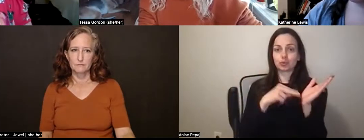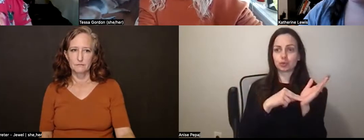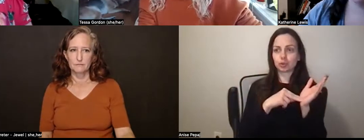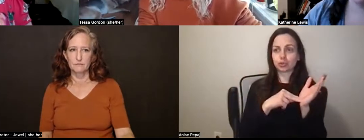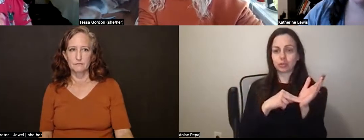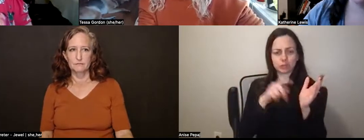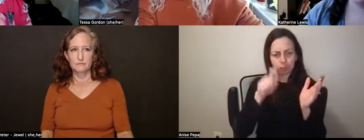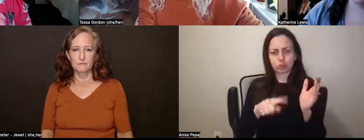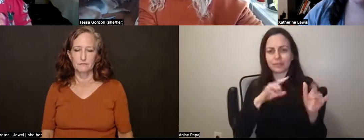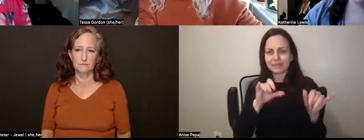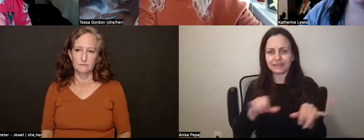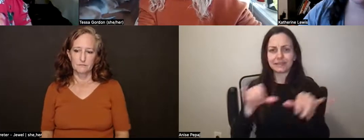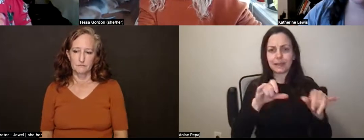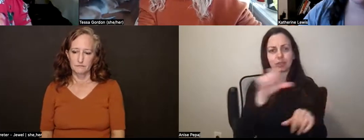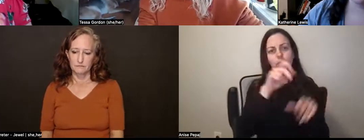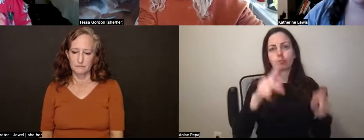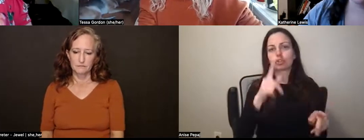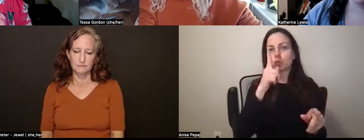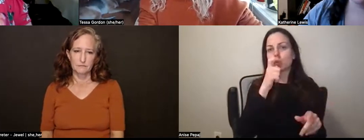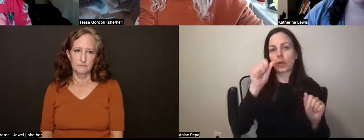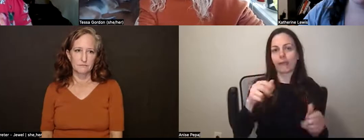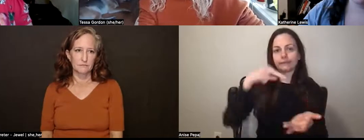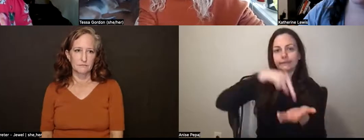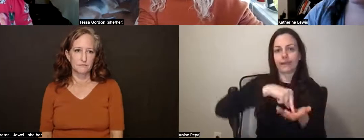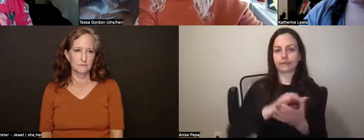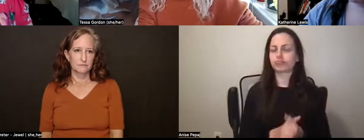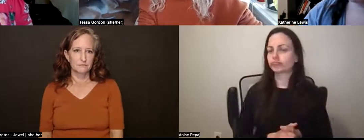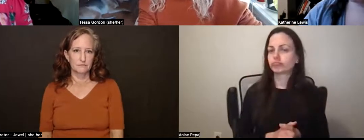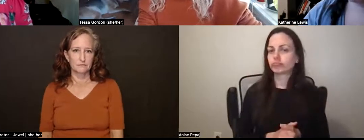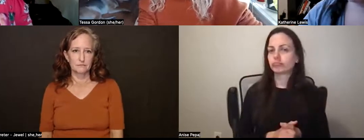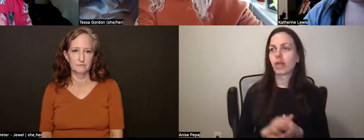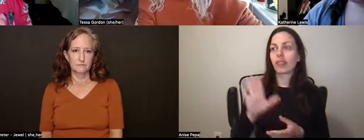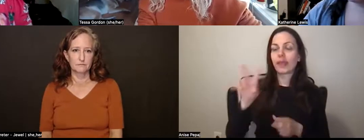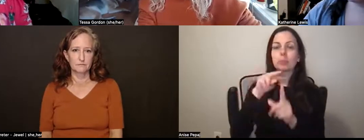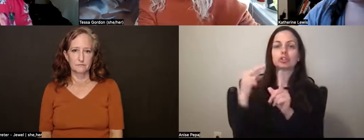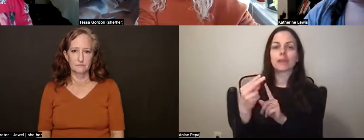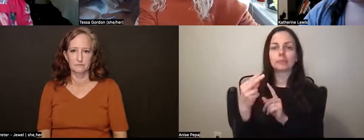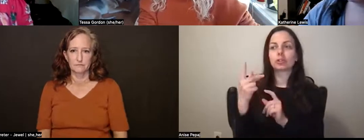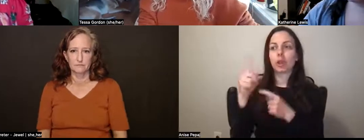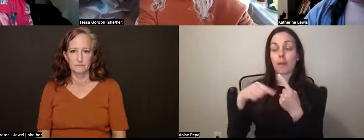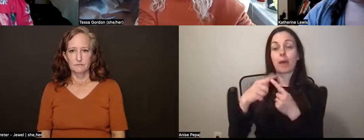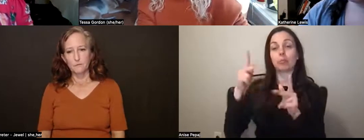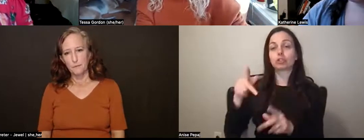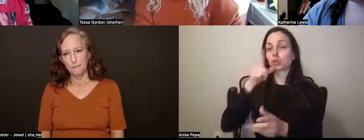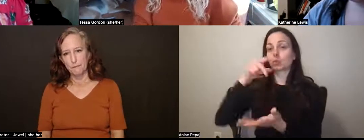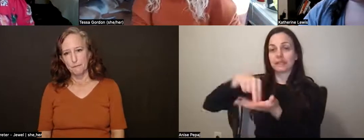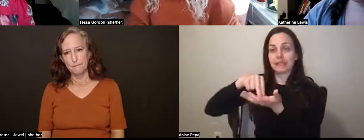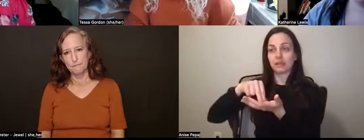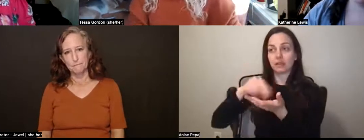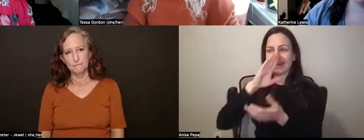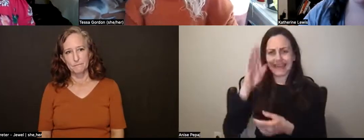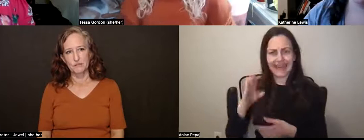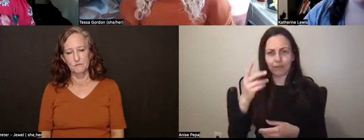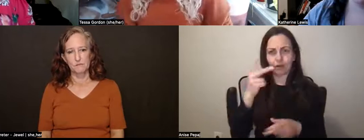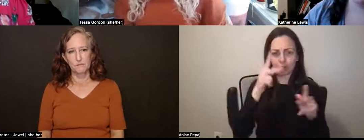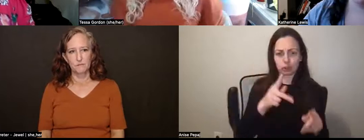as someone who was standing up? Their perception was of just someone standing up doing the job, not of someone sitting down.